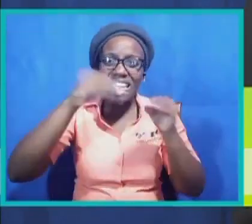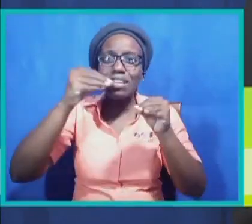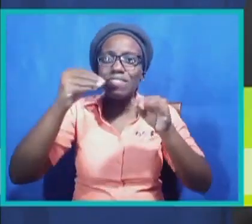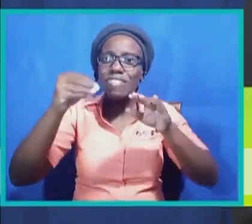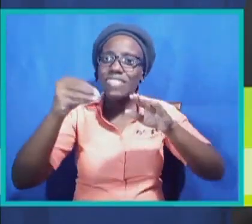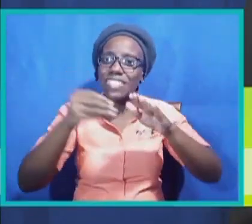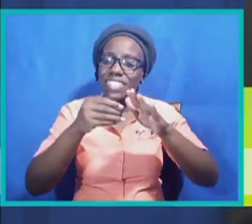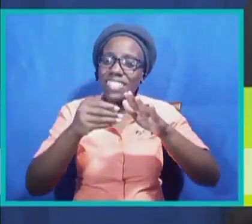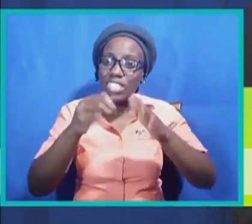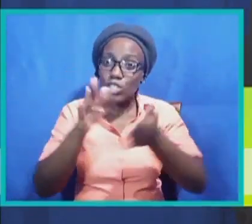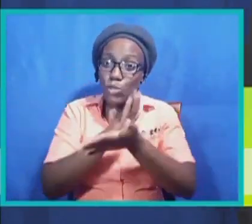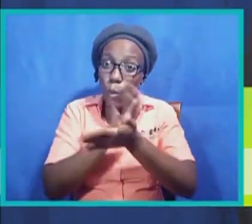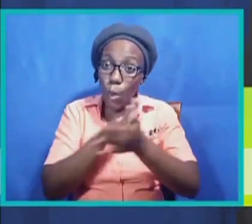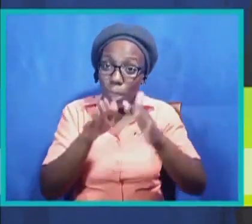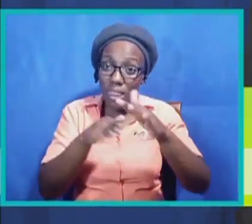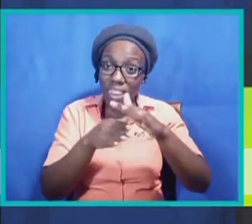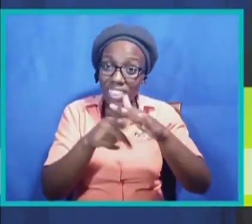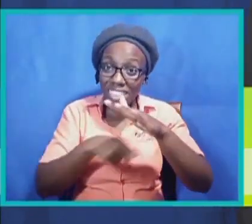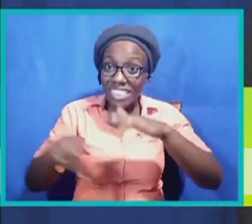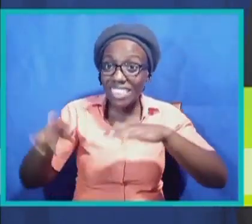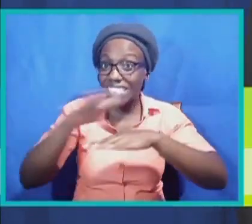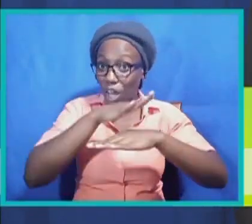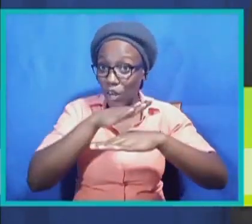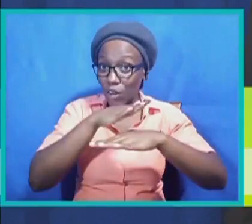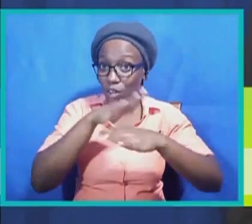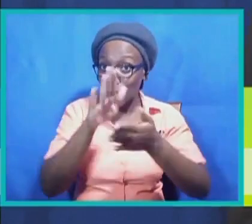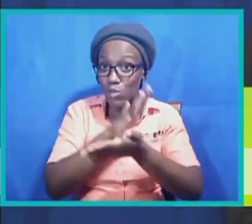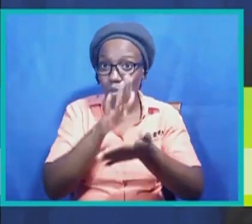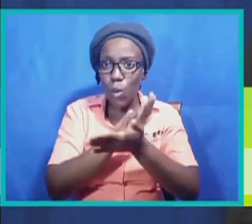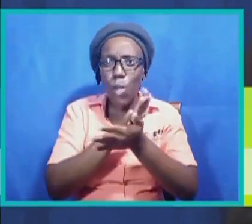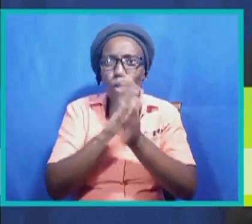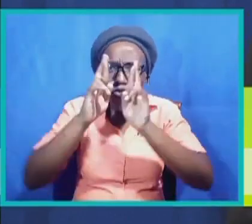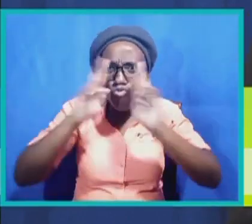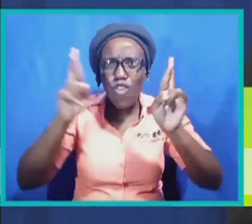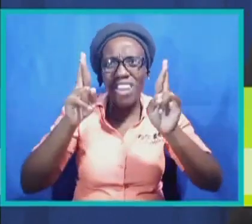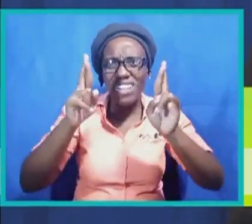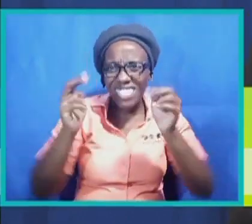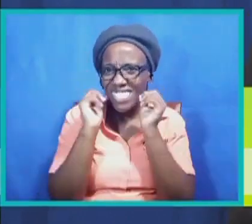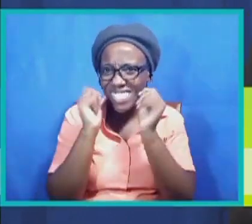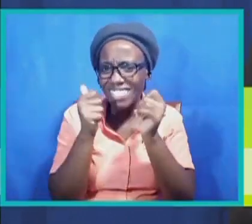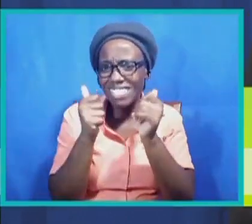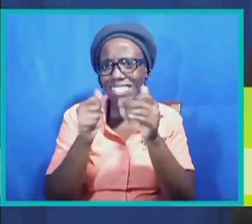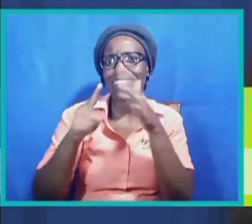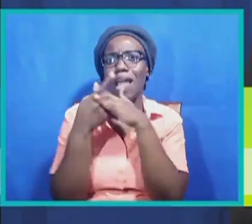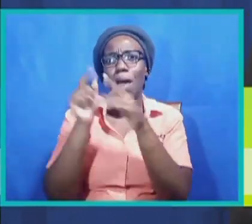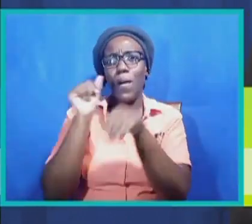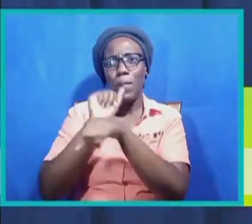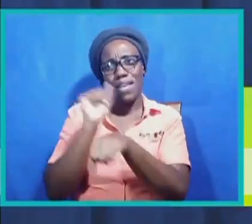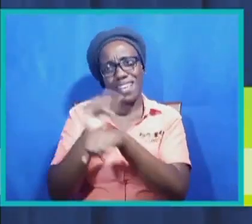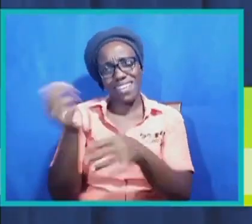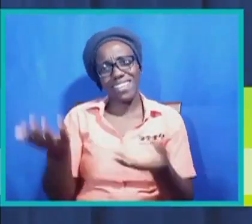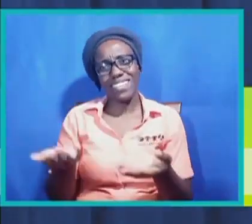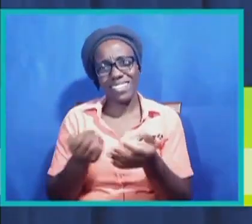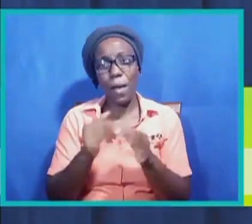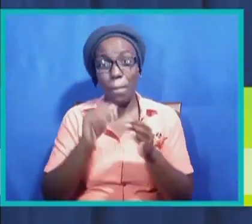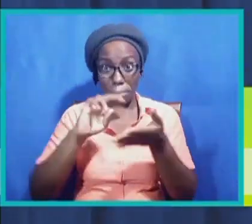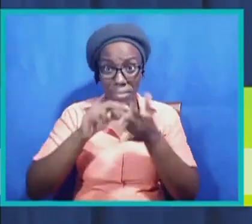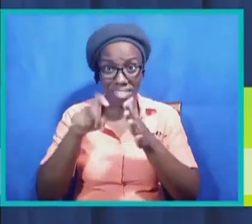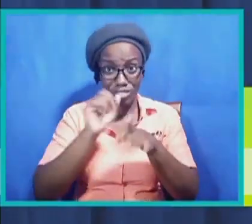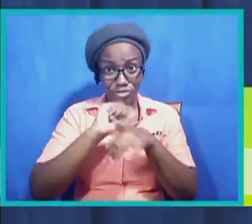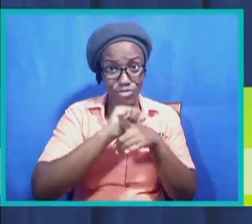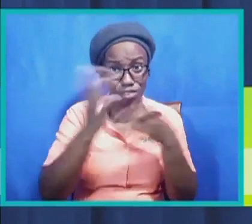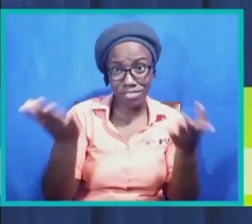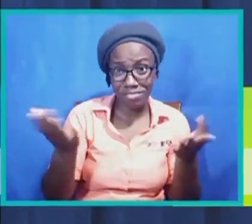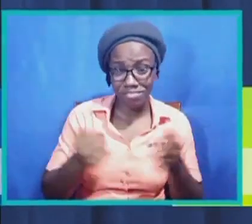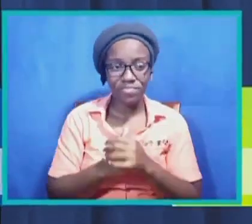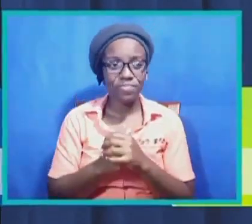thoughts on that as well, but let me ask you what you think of it as first blush, let me first say that, you know, every time I hear the term